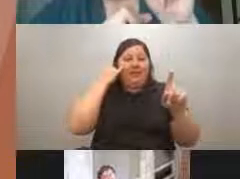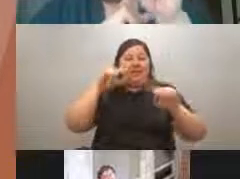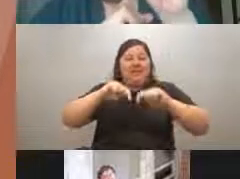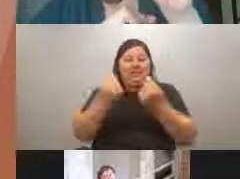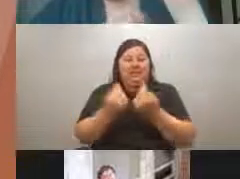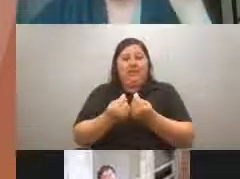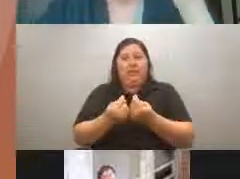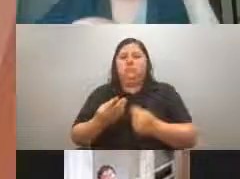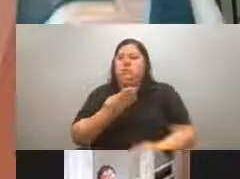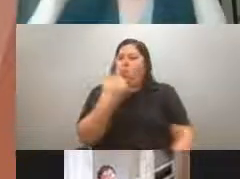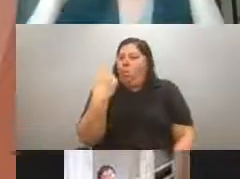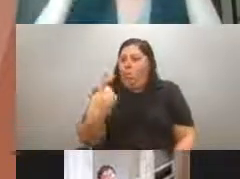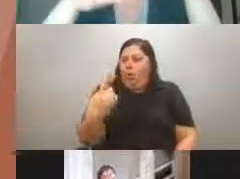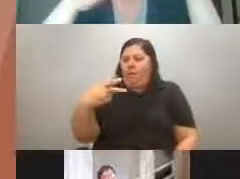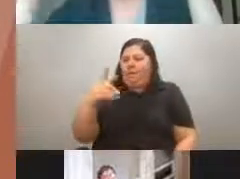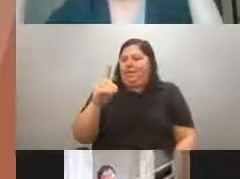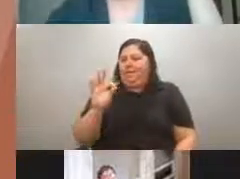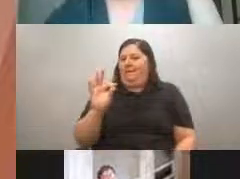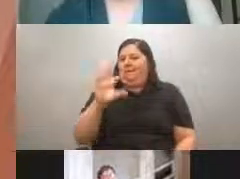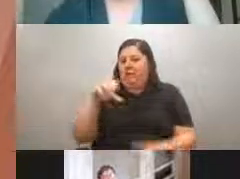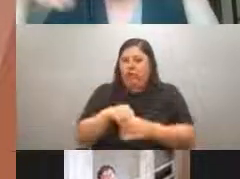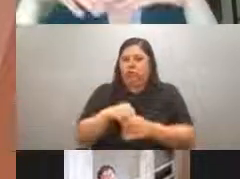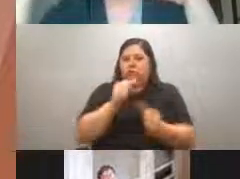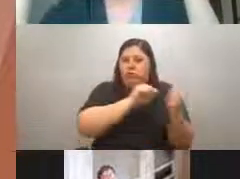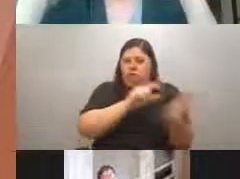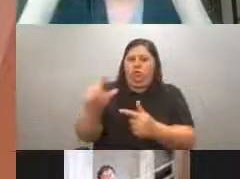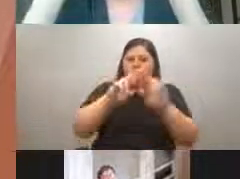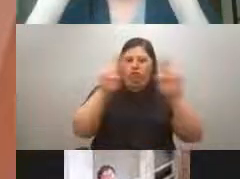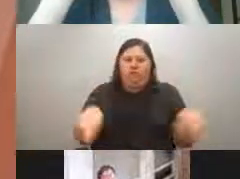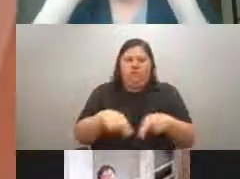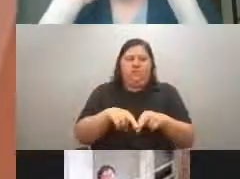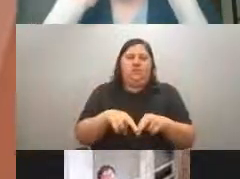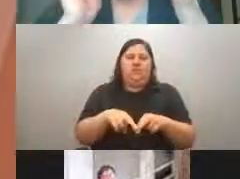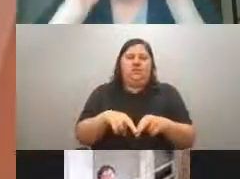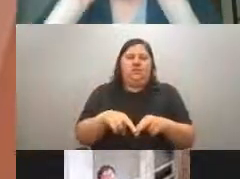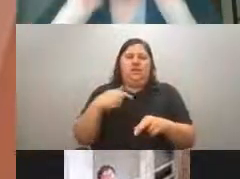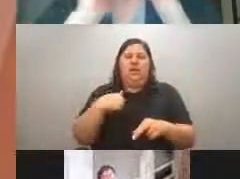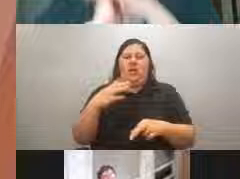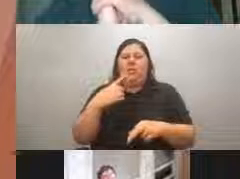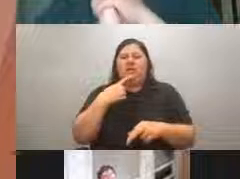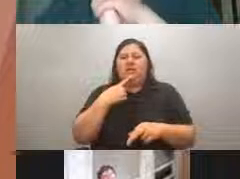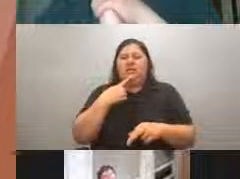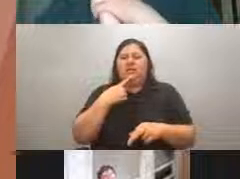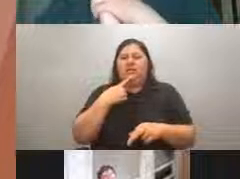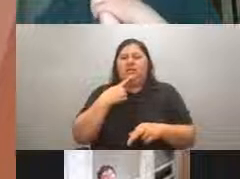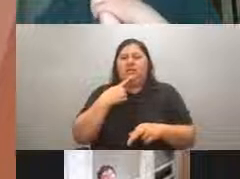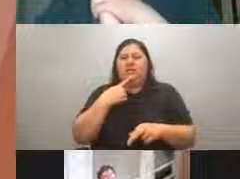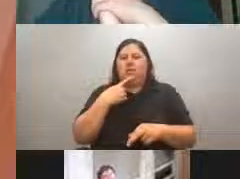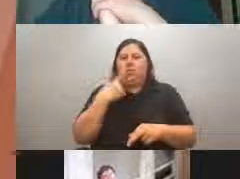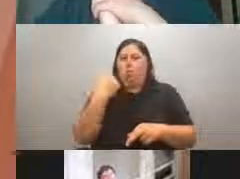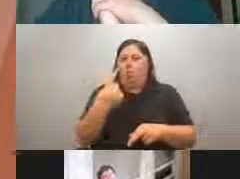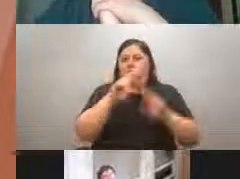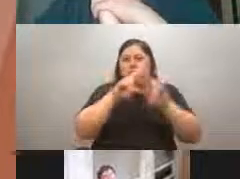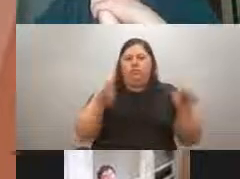submitting 1 PDF that includes a resume and bio for each member. I would say a resume and bio should be no more than 2 pages